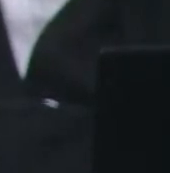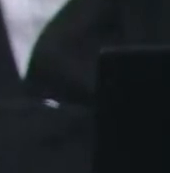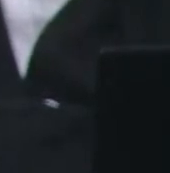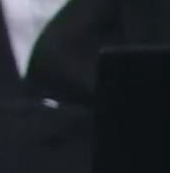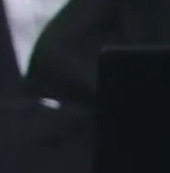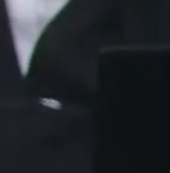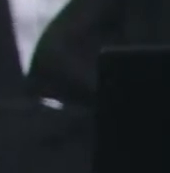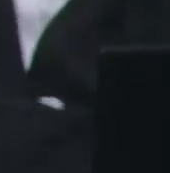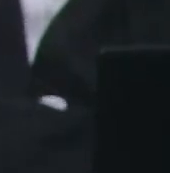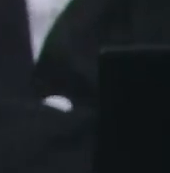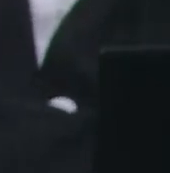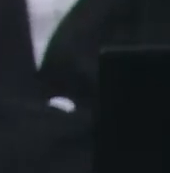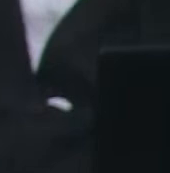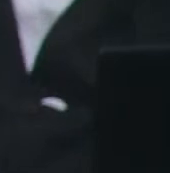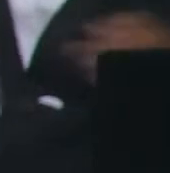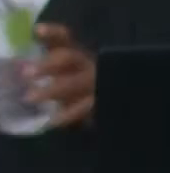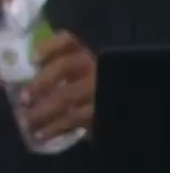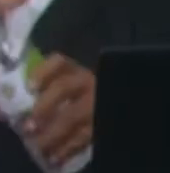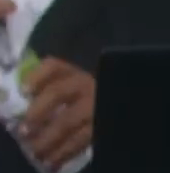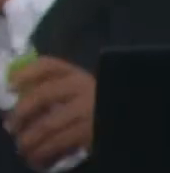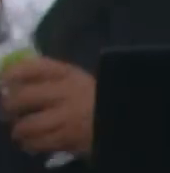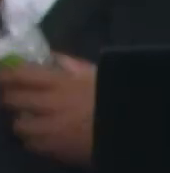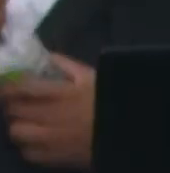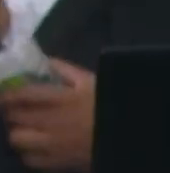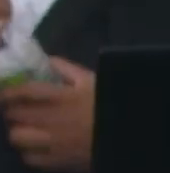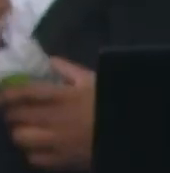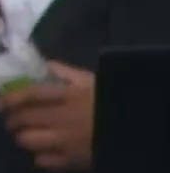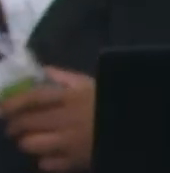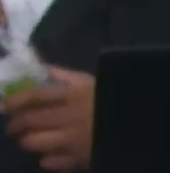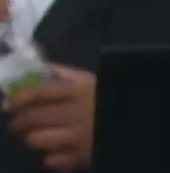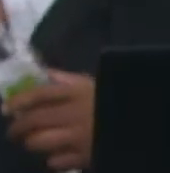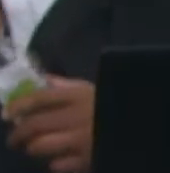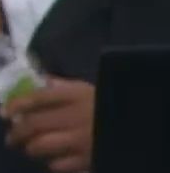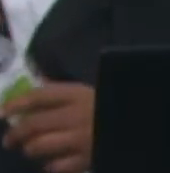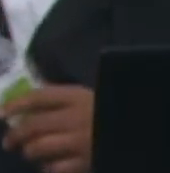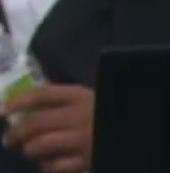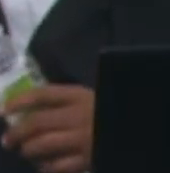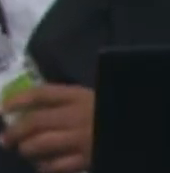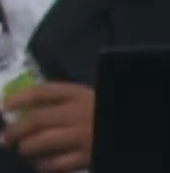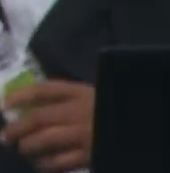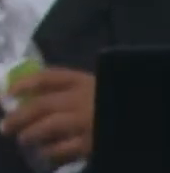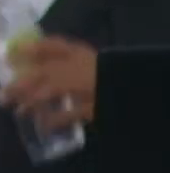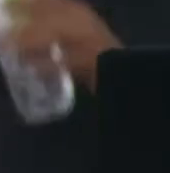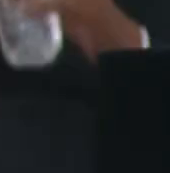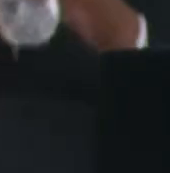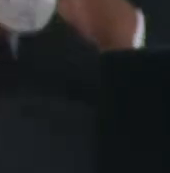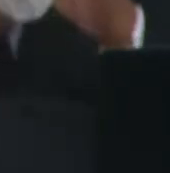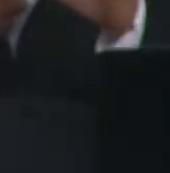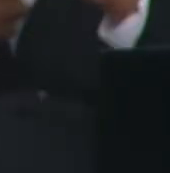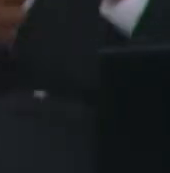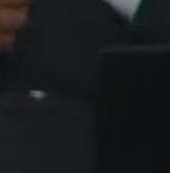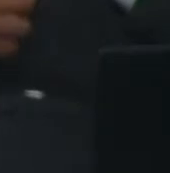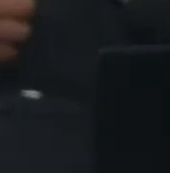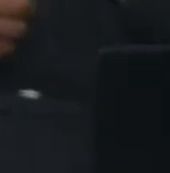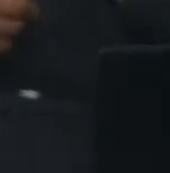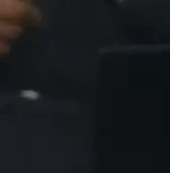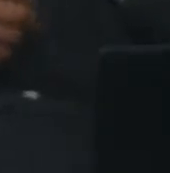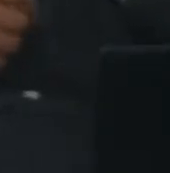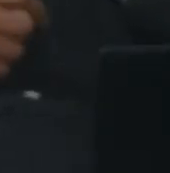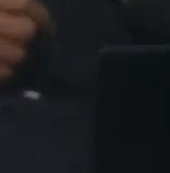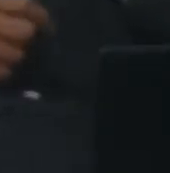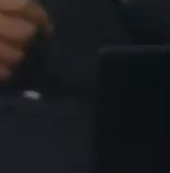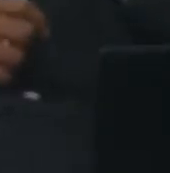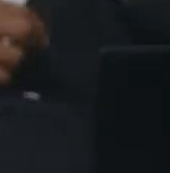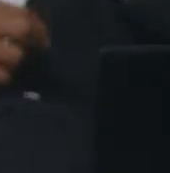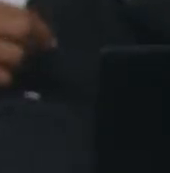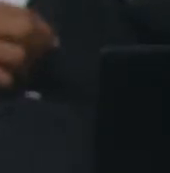COVID-19 has not suddenly just disappeared through the door or the window. And we are still concerned